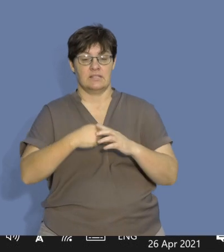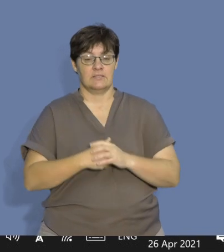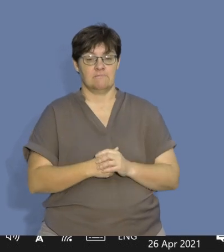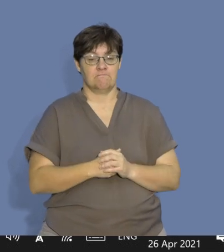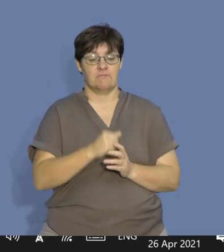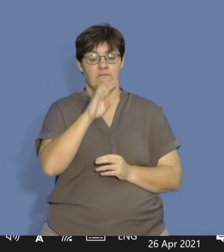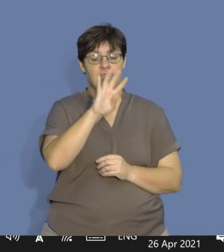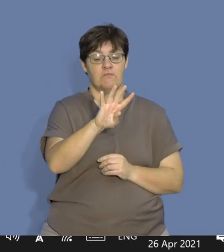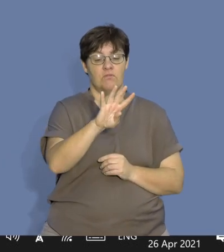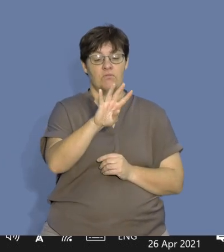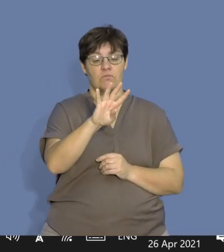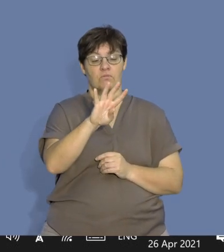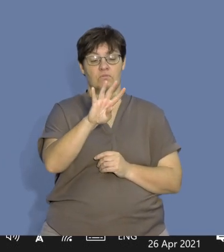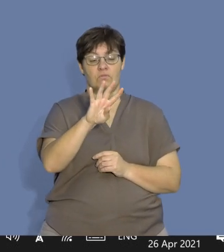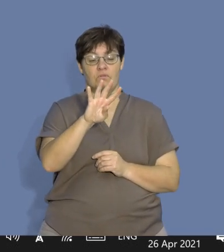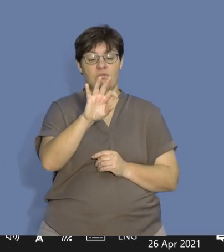261,500 plus